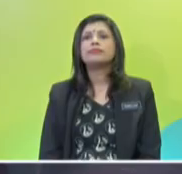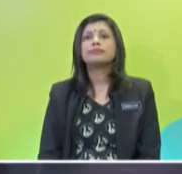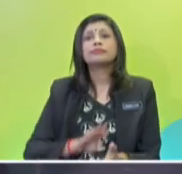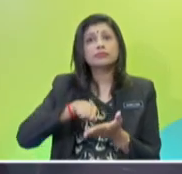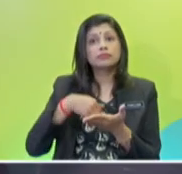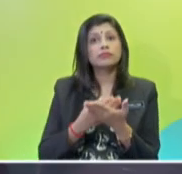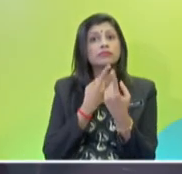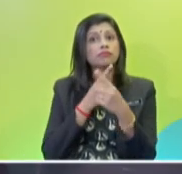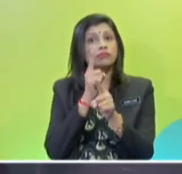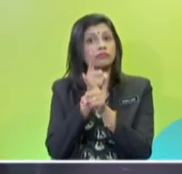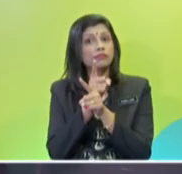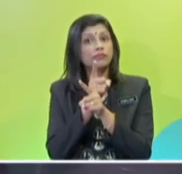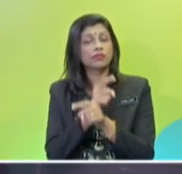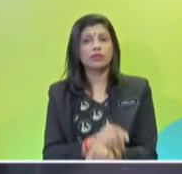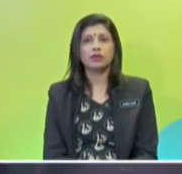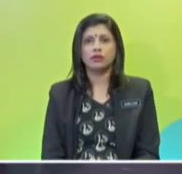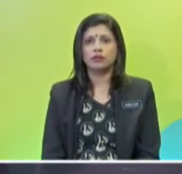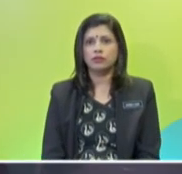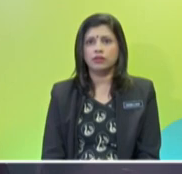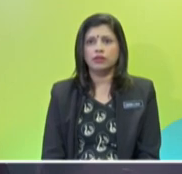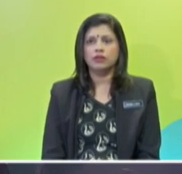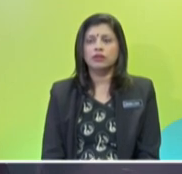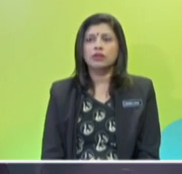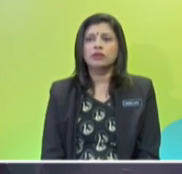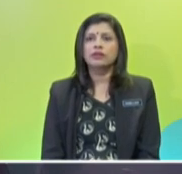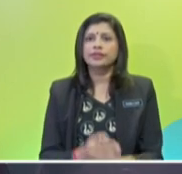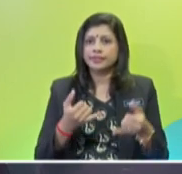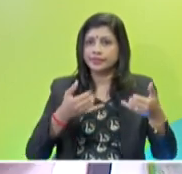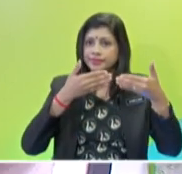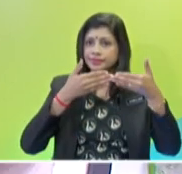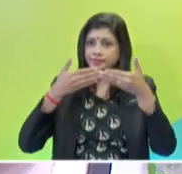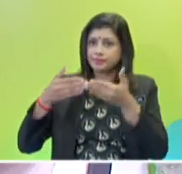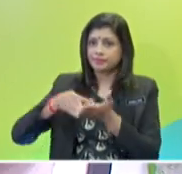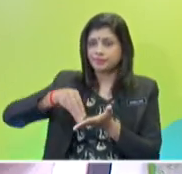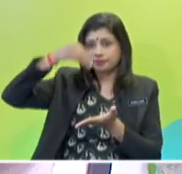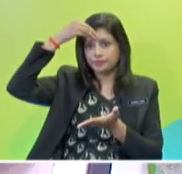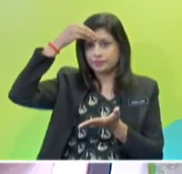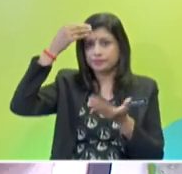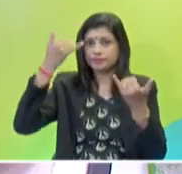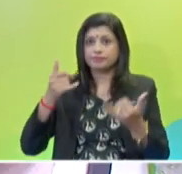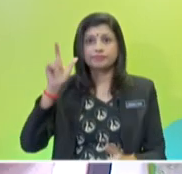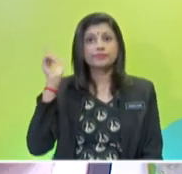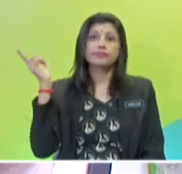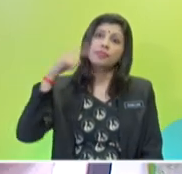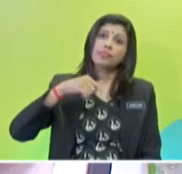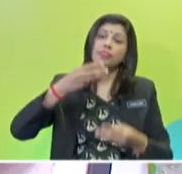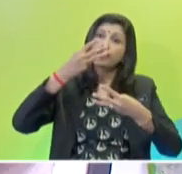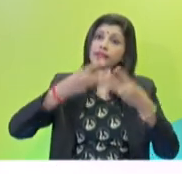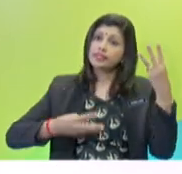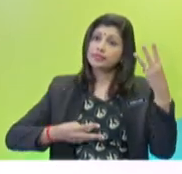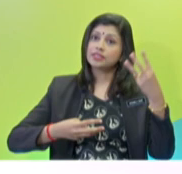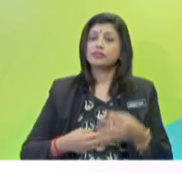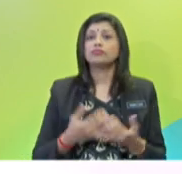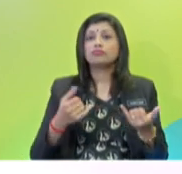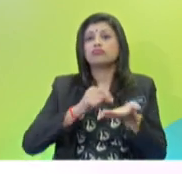correct answers. Okay. Okay, good job. Now, let's continue our lesson. Okay. Let's match. This is the writing activity